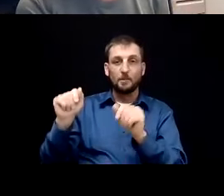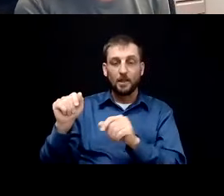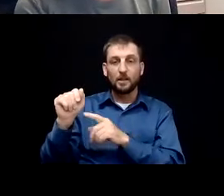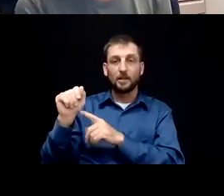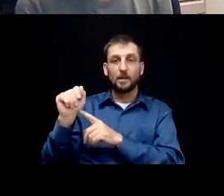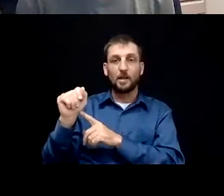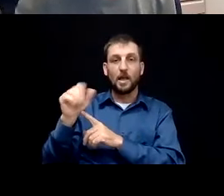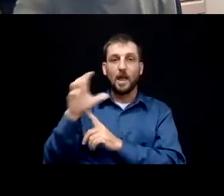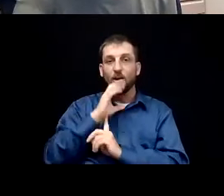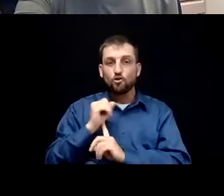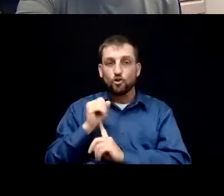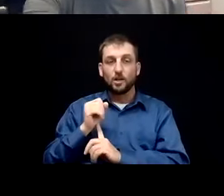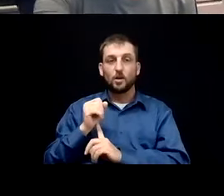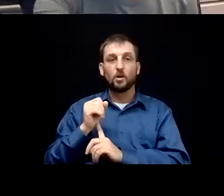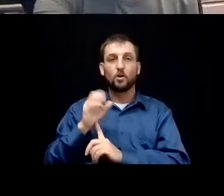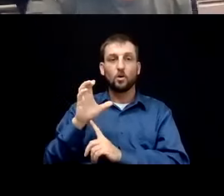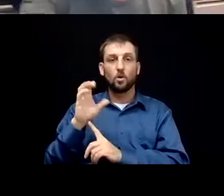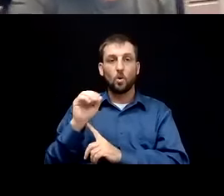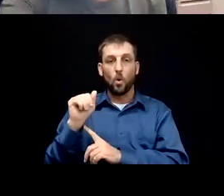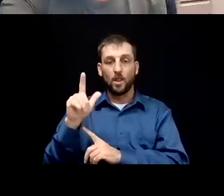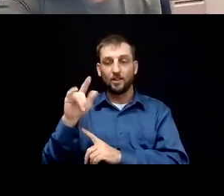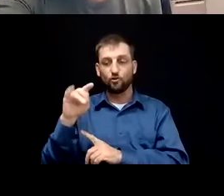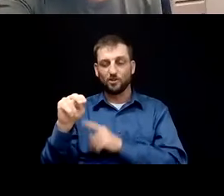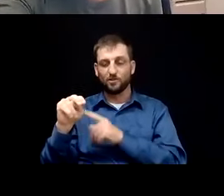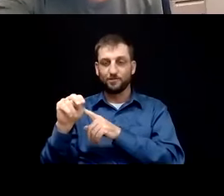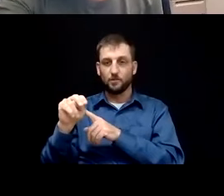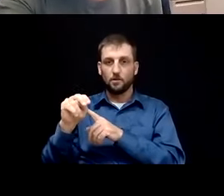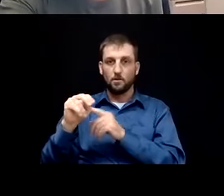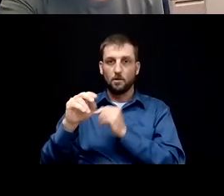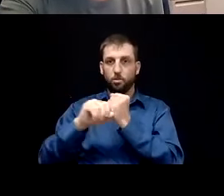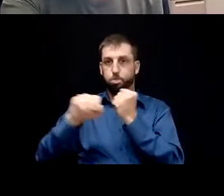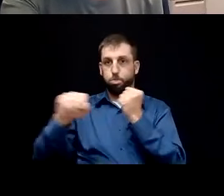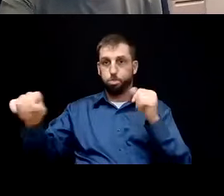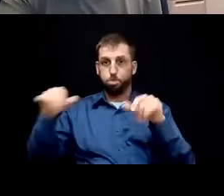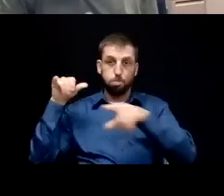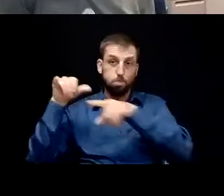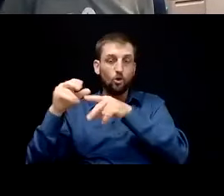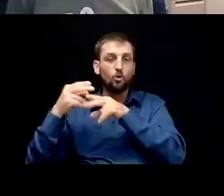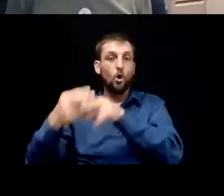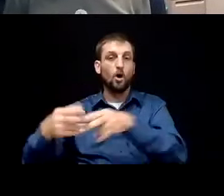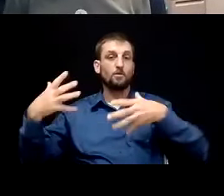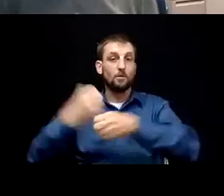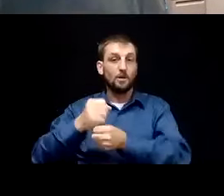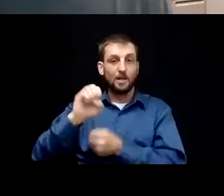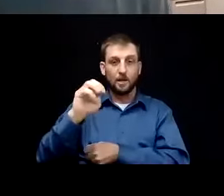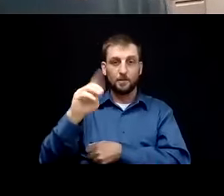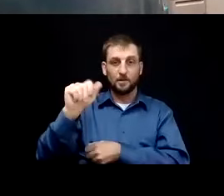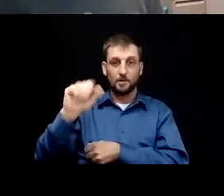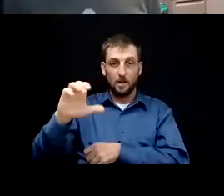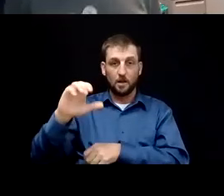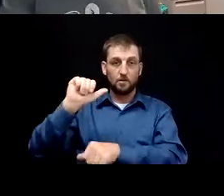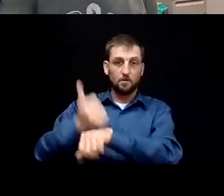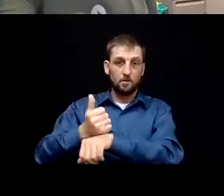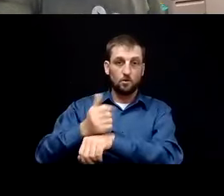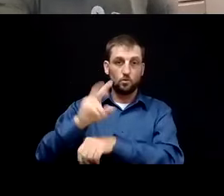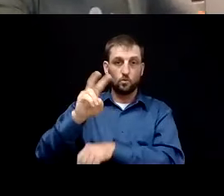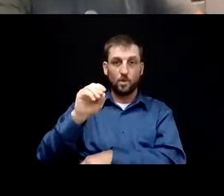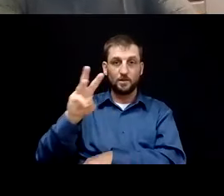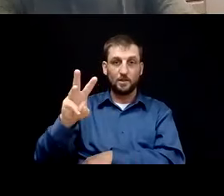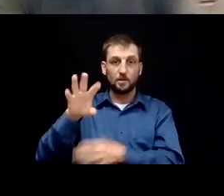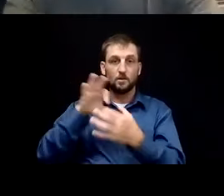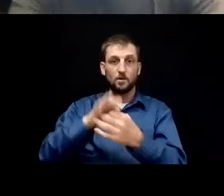Coalition. That's a mouthful, so we call it MDAC. It was formed in 2006 in direct response to life safety